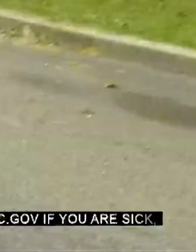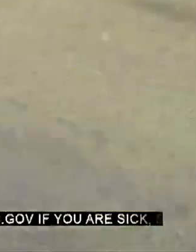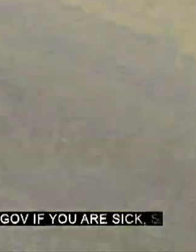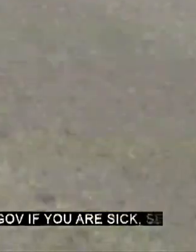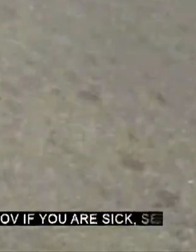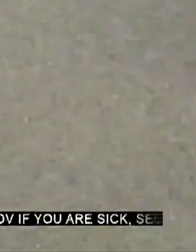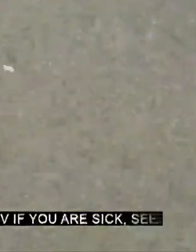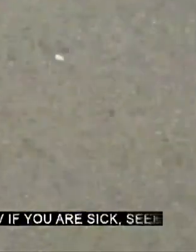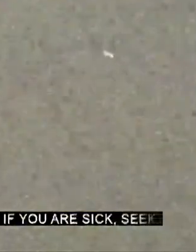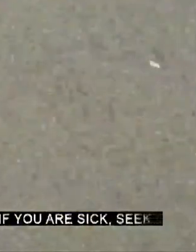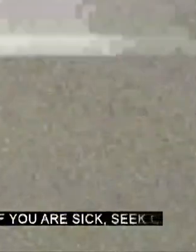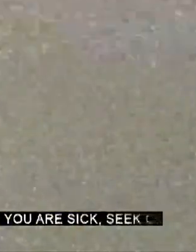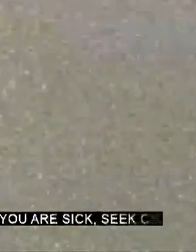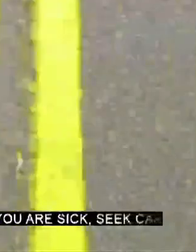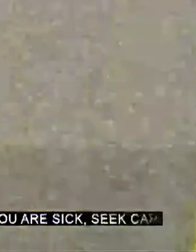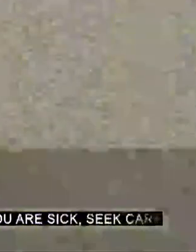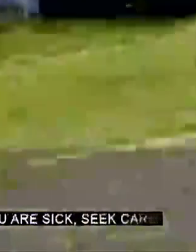kids.